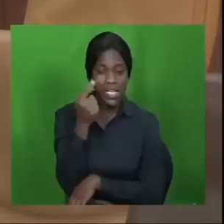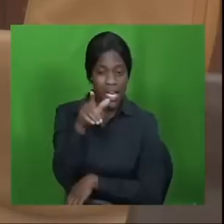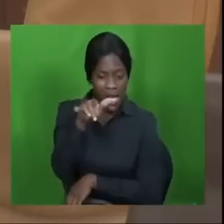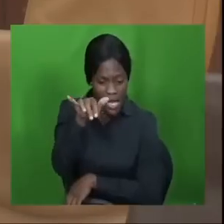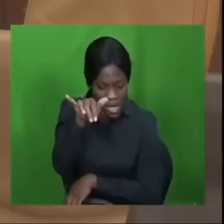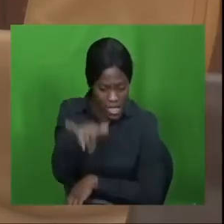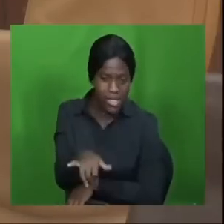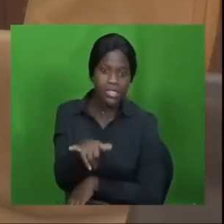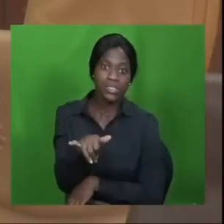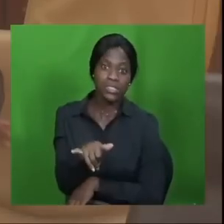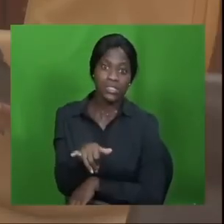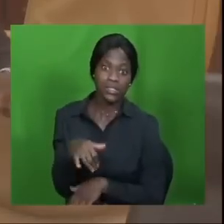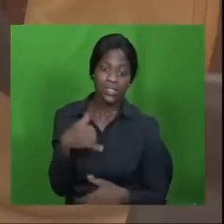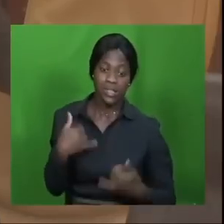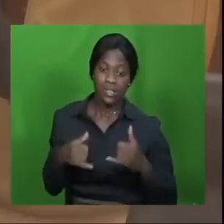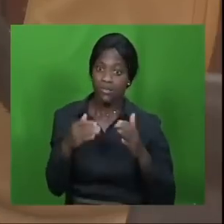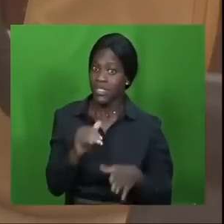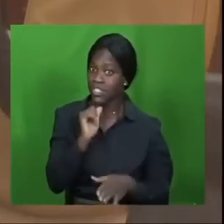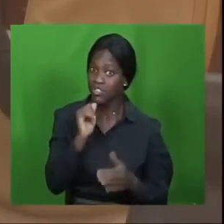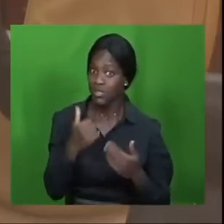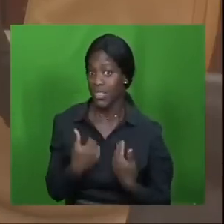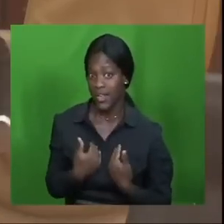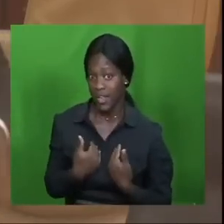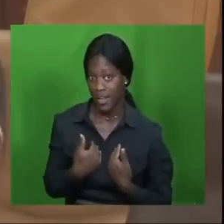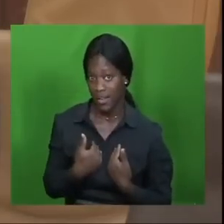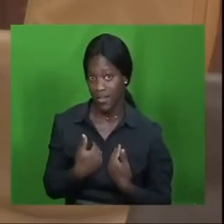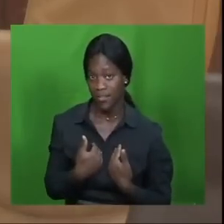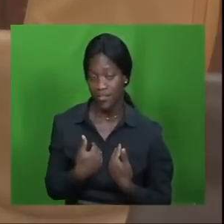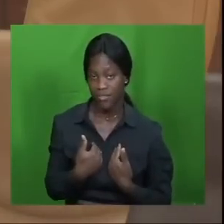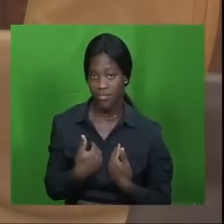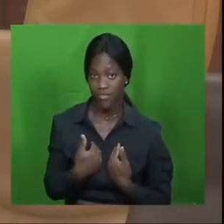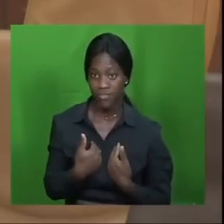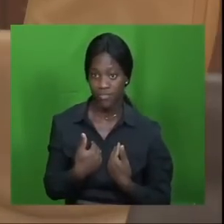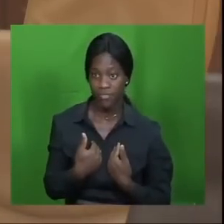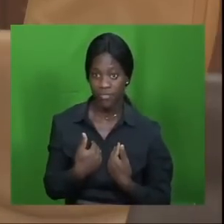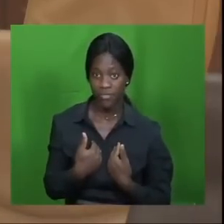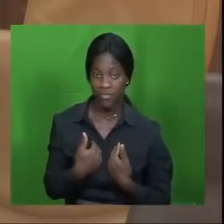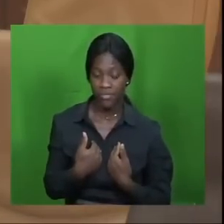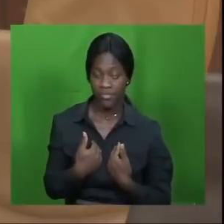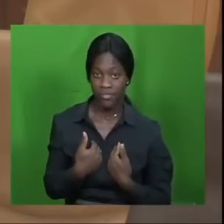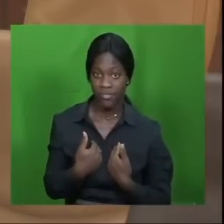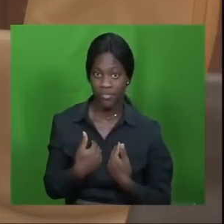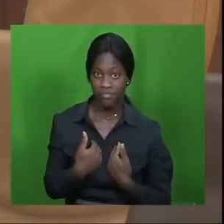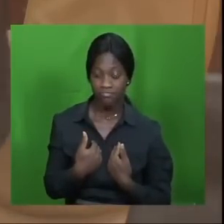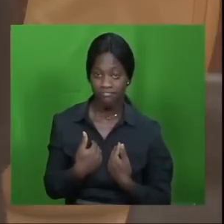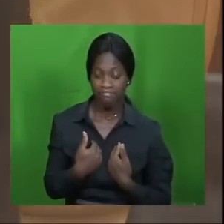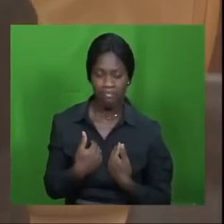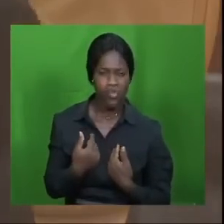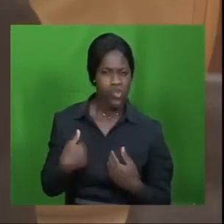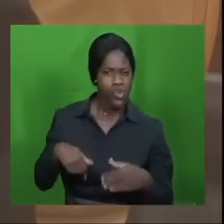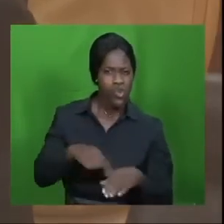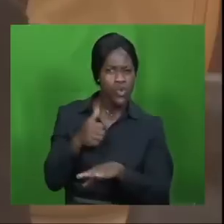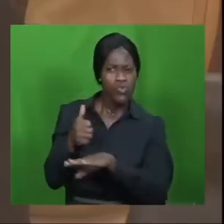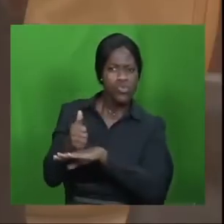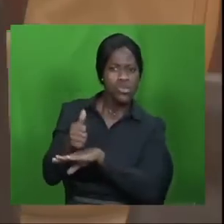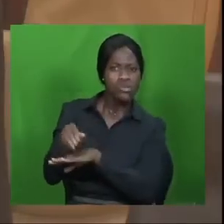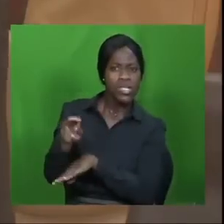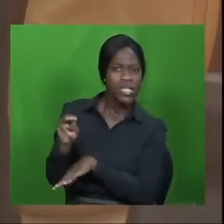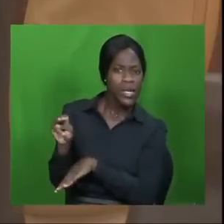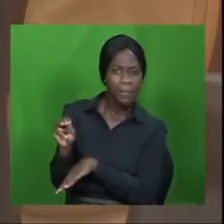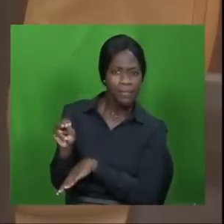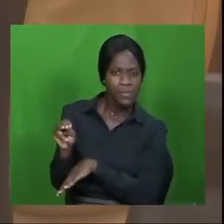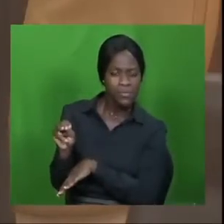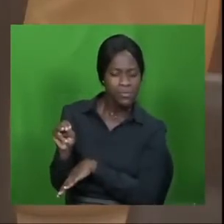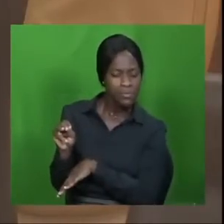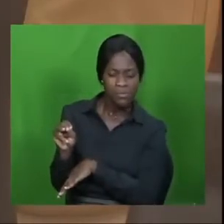our boys did not get. Was it their fault? It couldn't have been their fault. So,